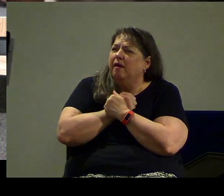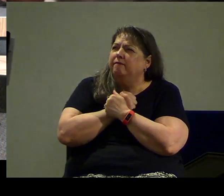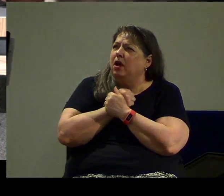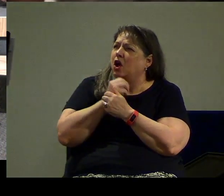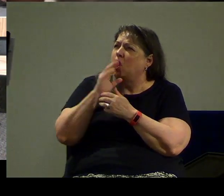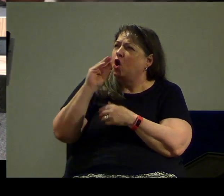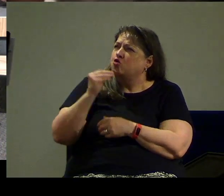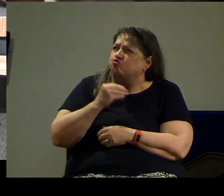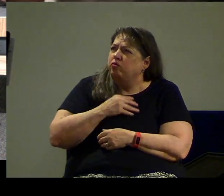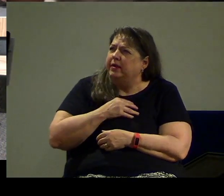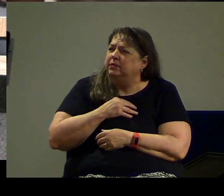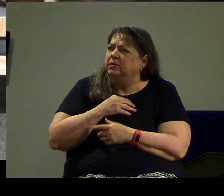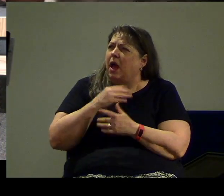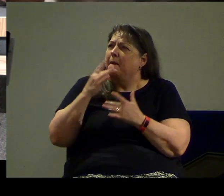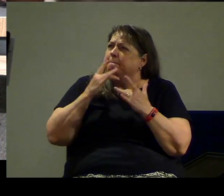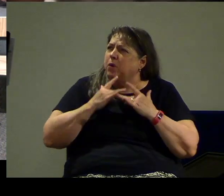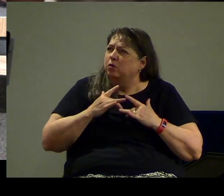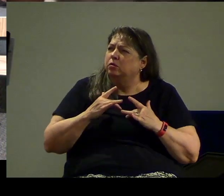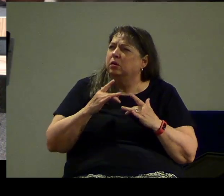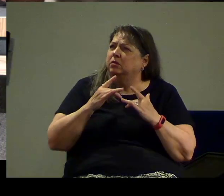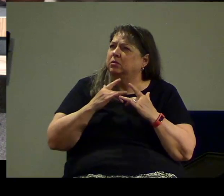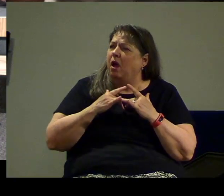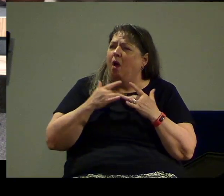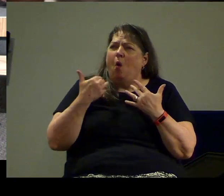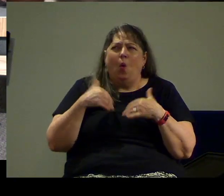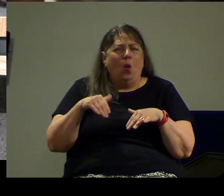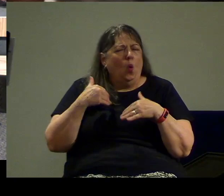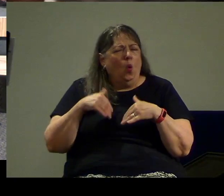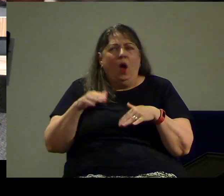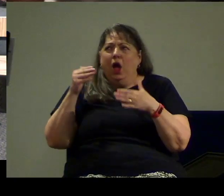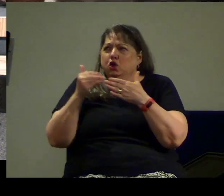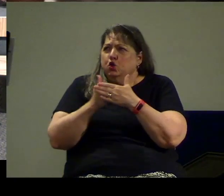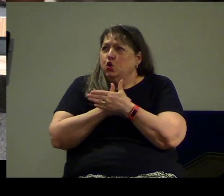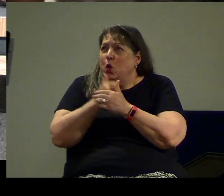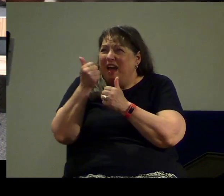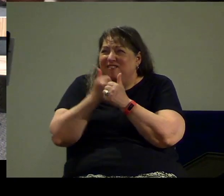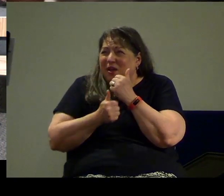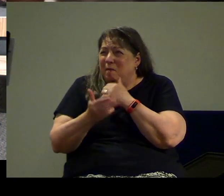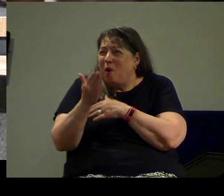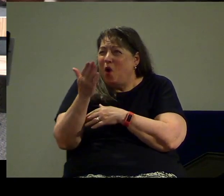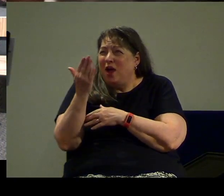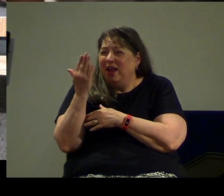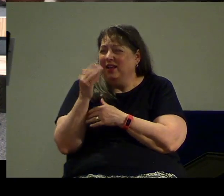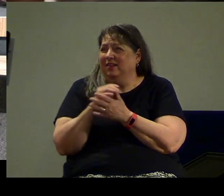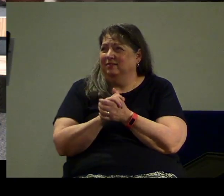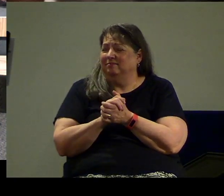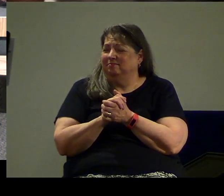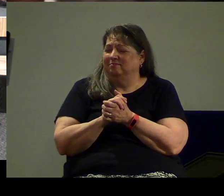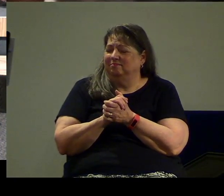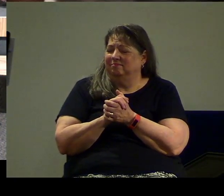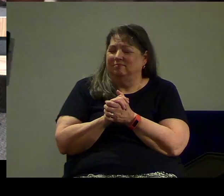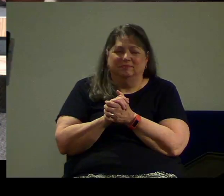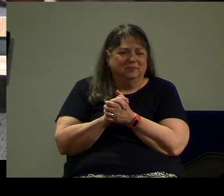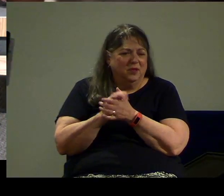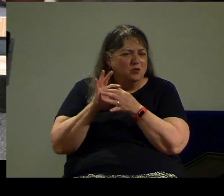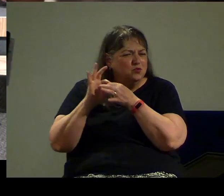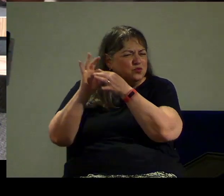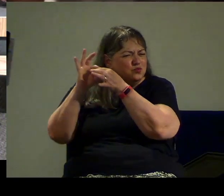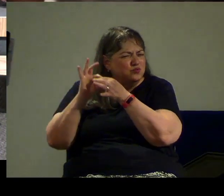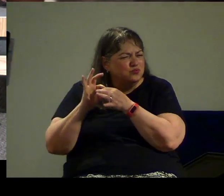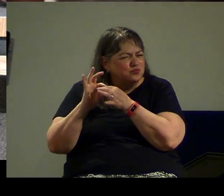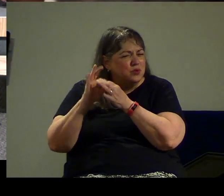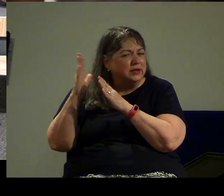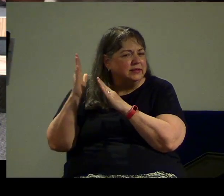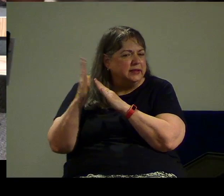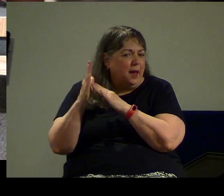mercy, his compassions that are new upon you every morning. To know the Lord is the greatest thing of all. So